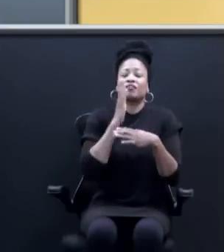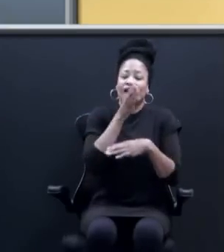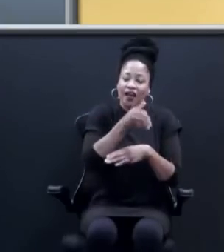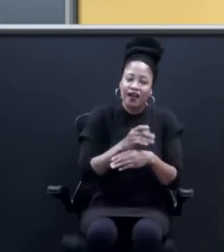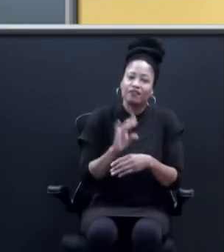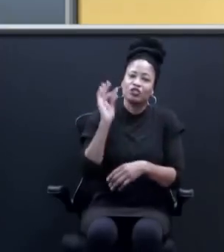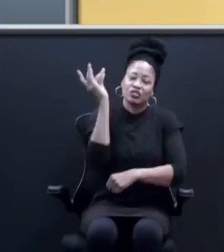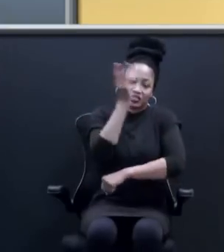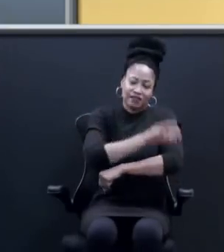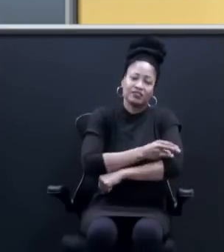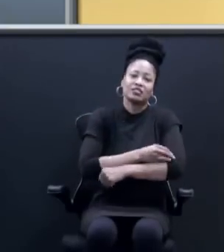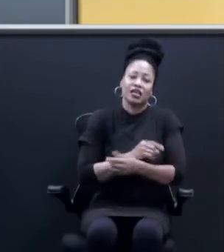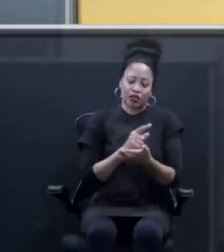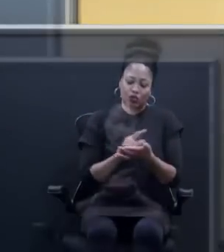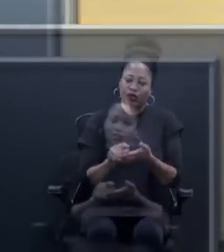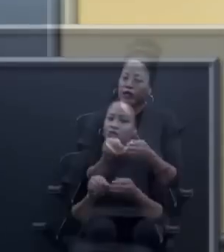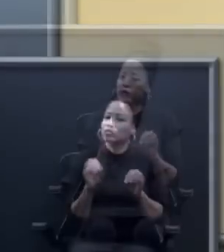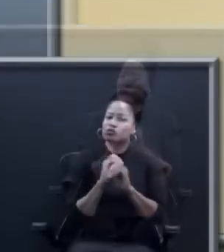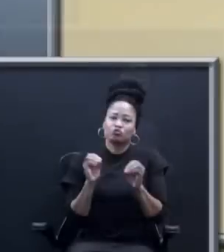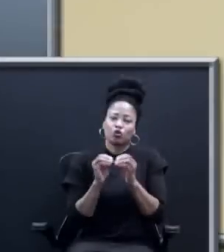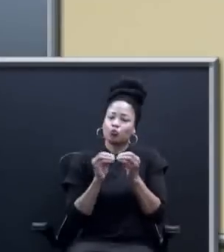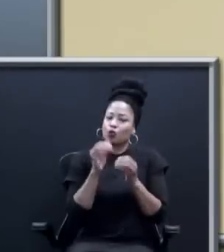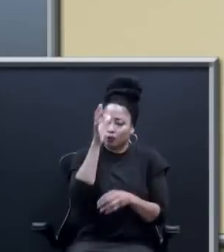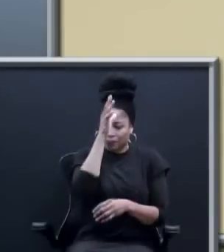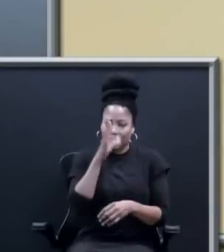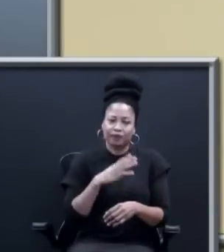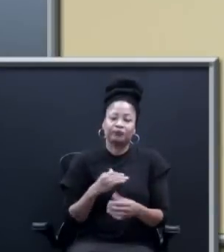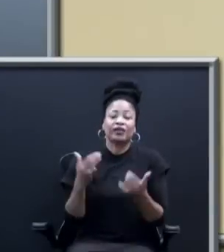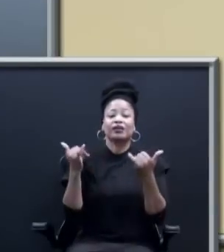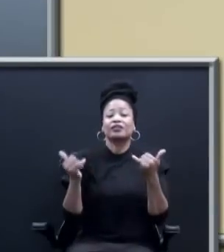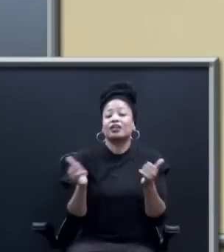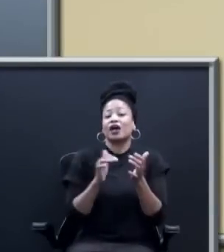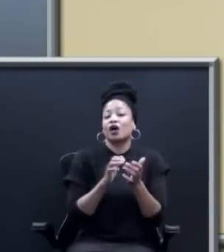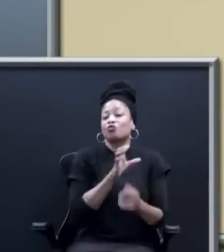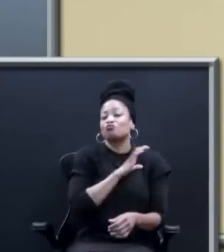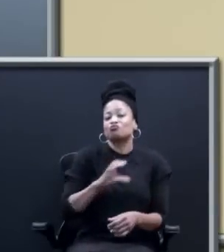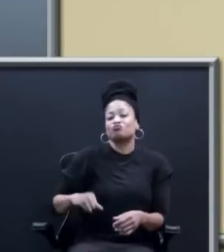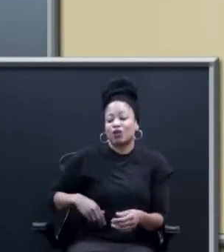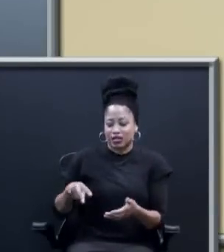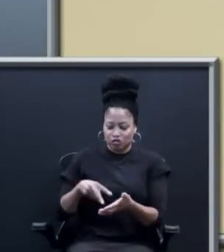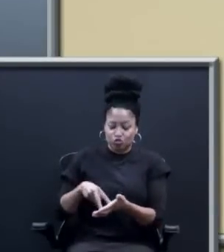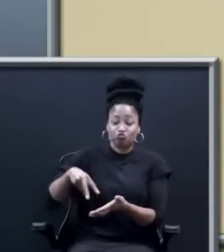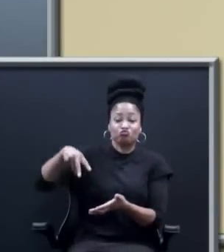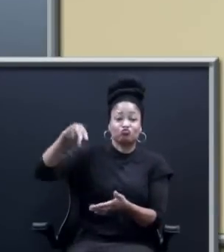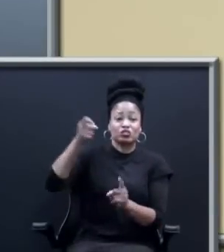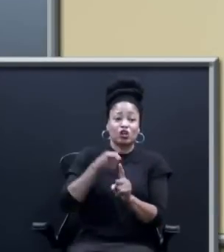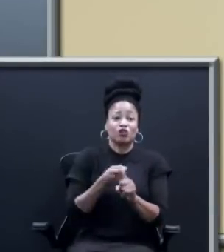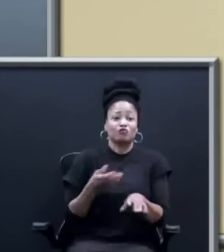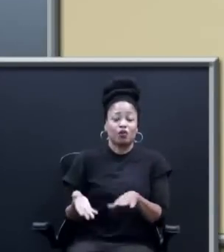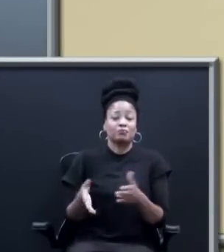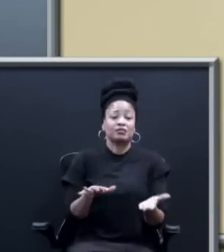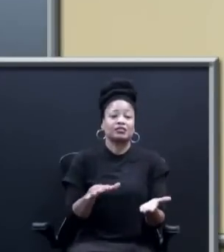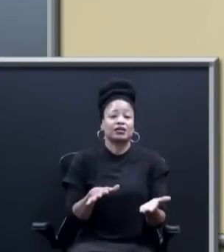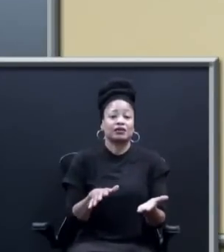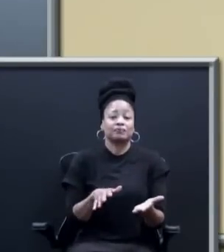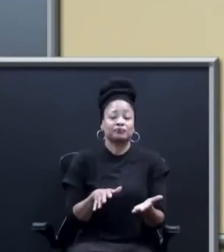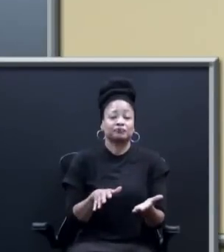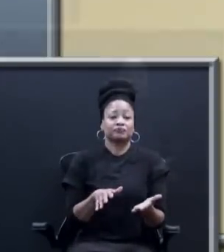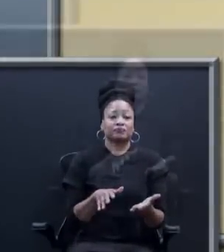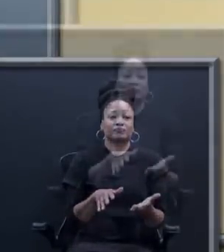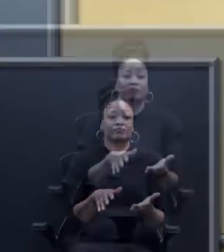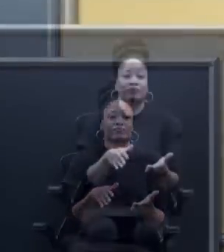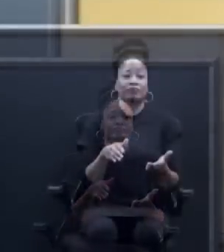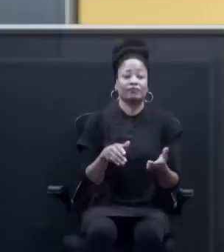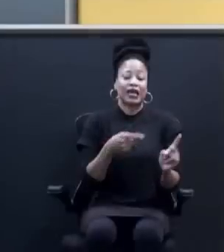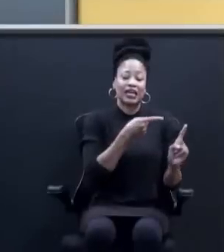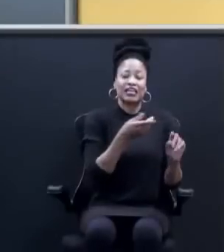Verse 20, go ahead. But now is Christ risen from the dead and become the firstfruits of them that slept. And become what?